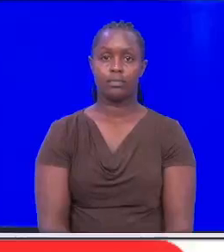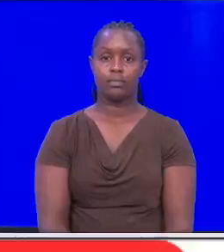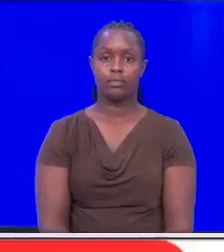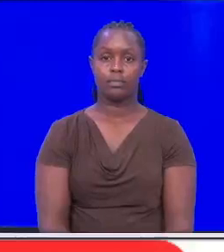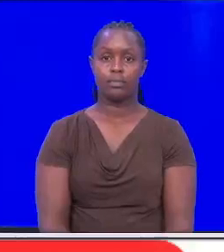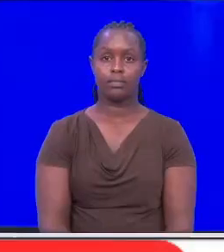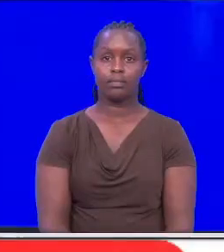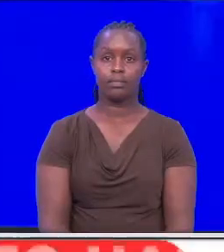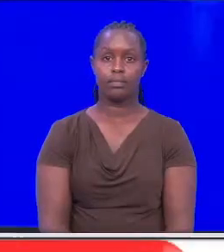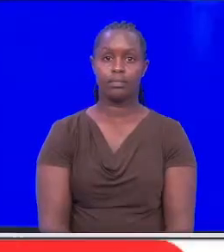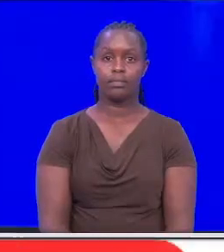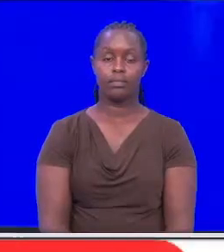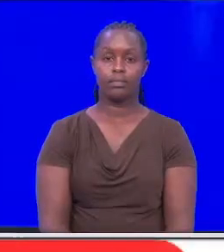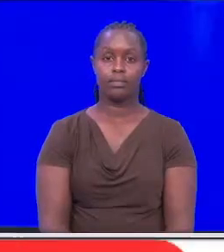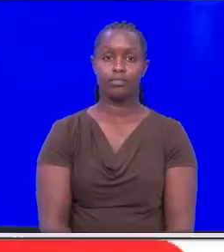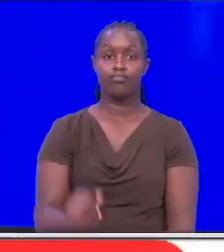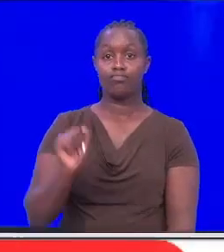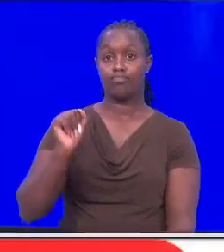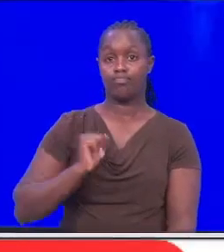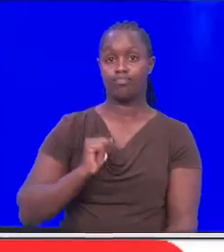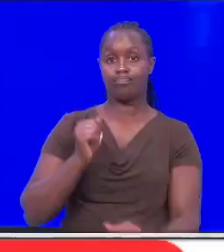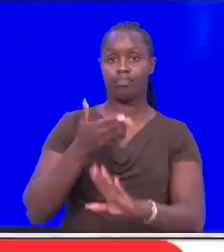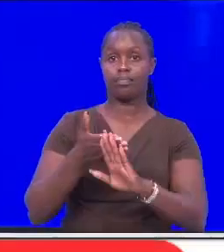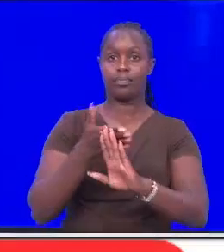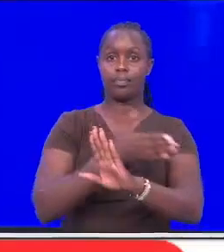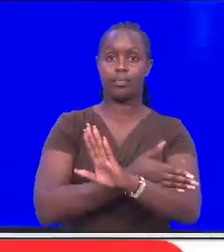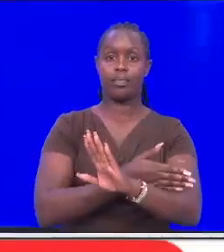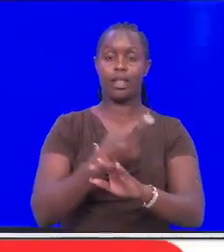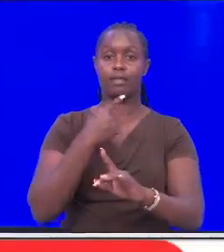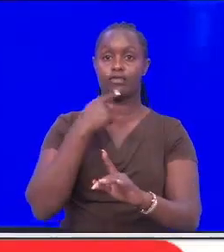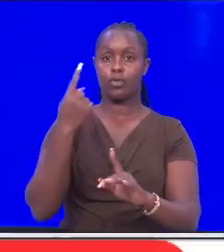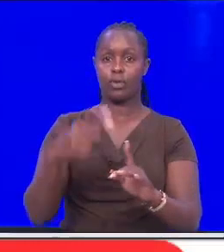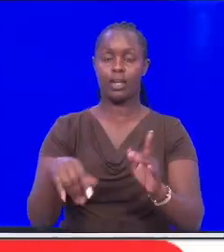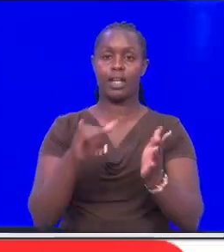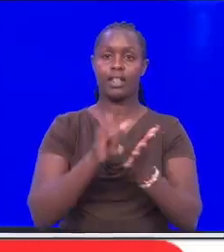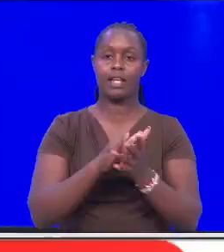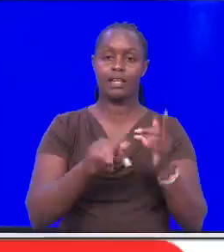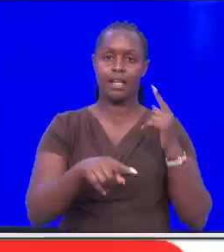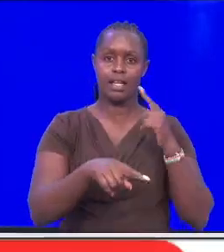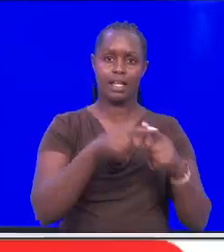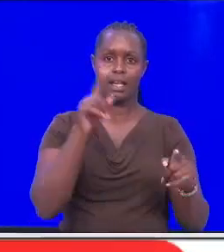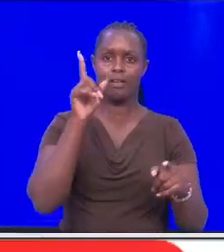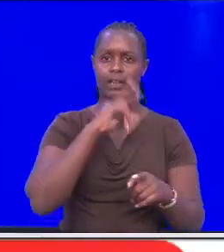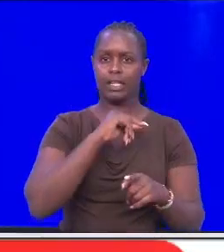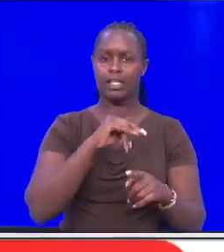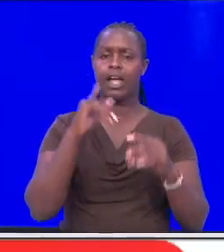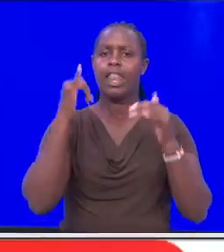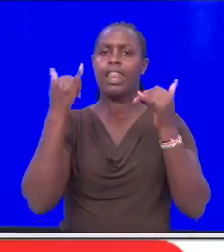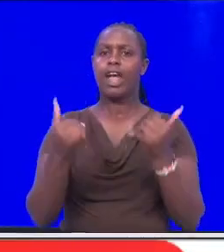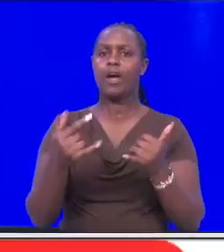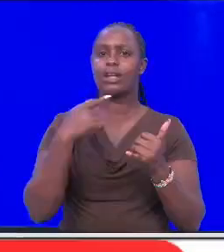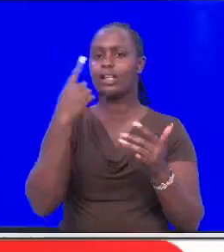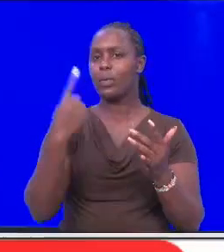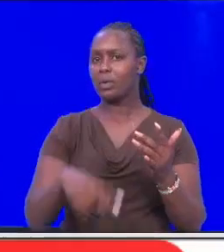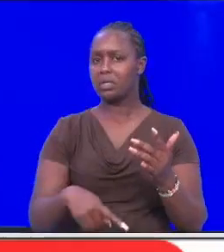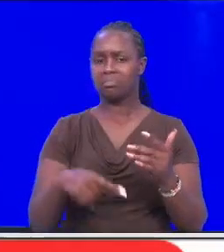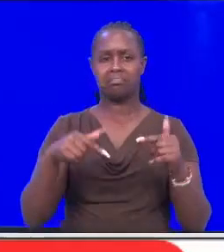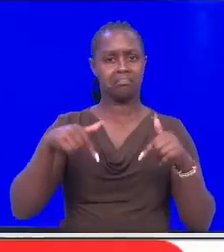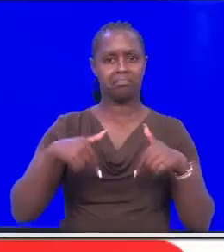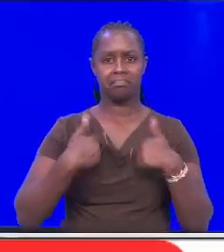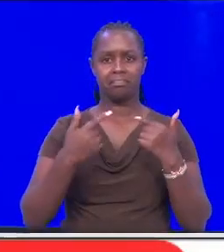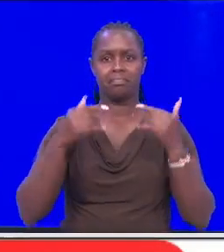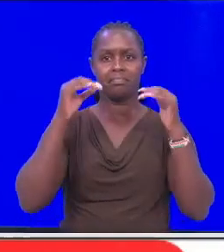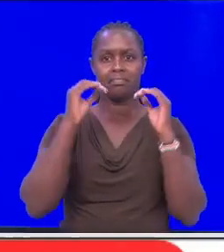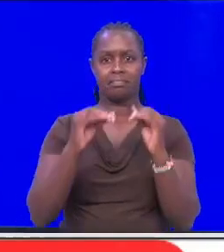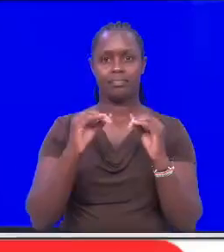Now, the girl who had earlier pleaded guilty to murder has now denied killing Nairobi Hospital finance